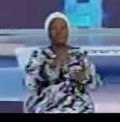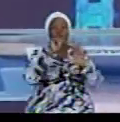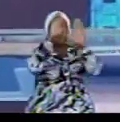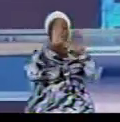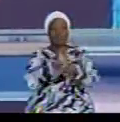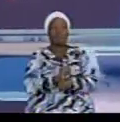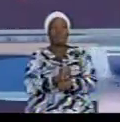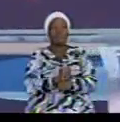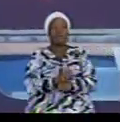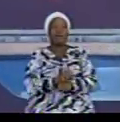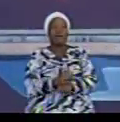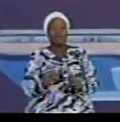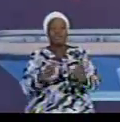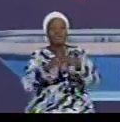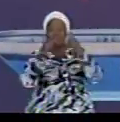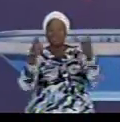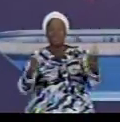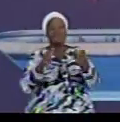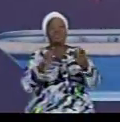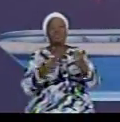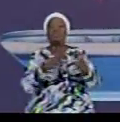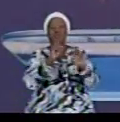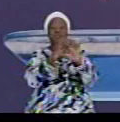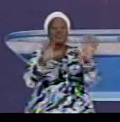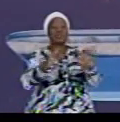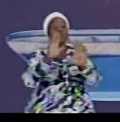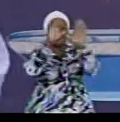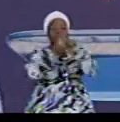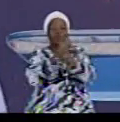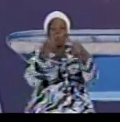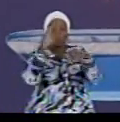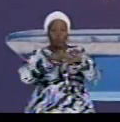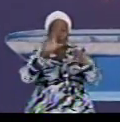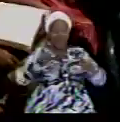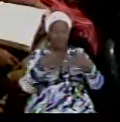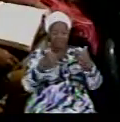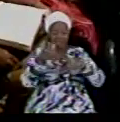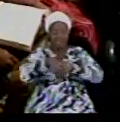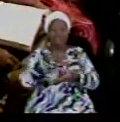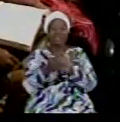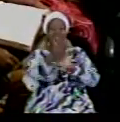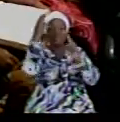miracle, manifold miracle coming upon your life tonight in